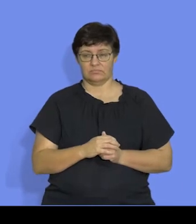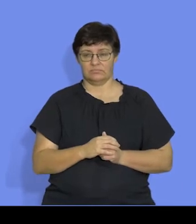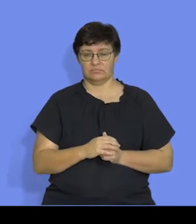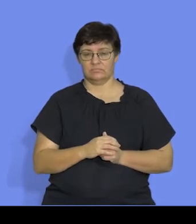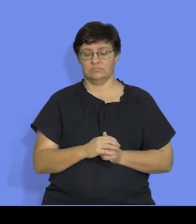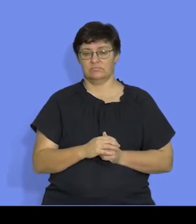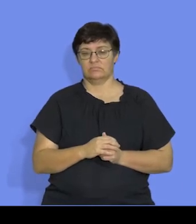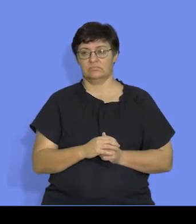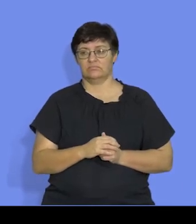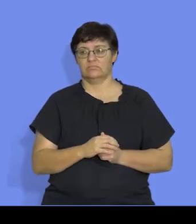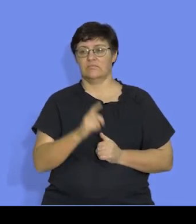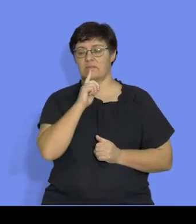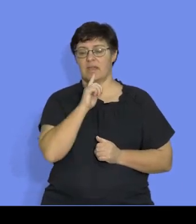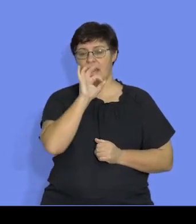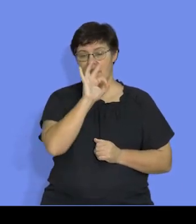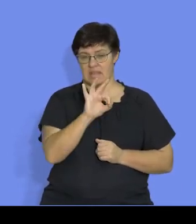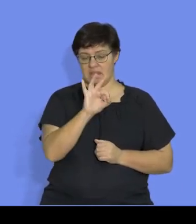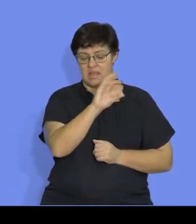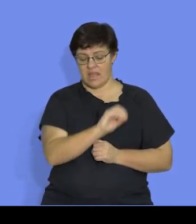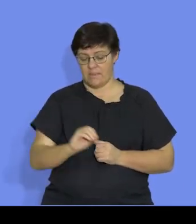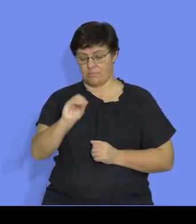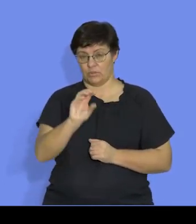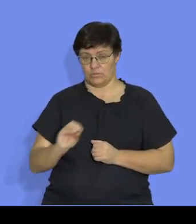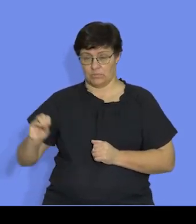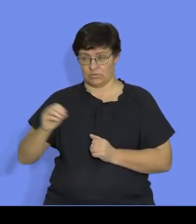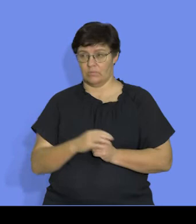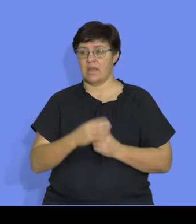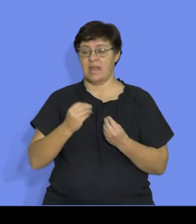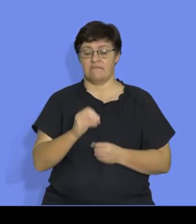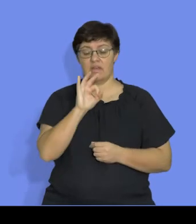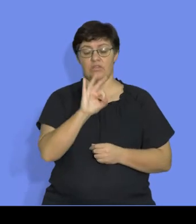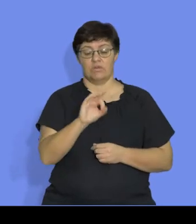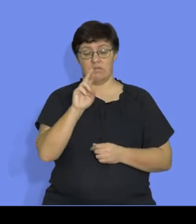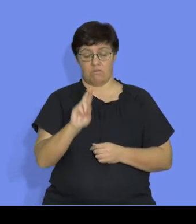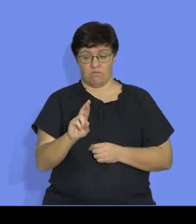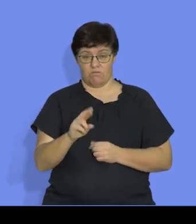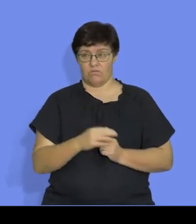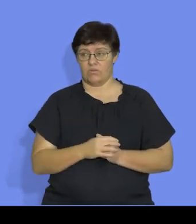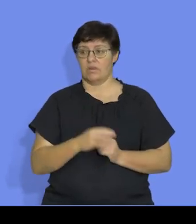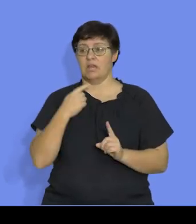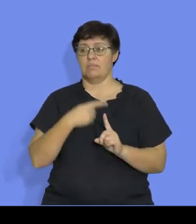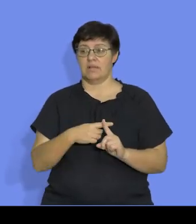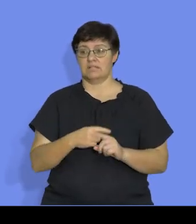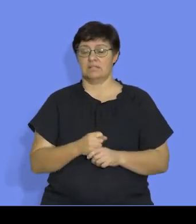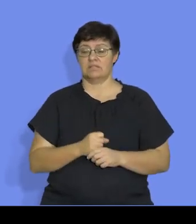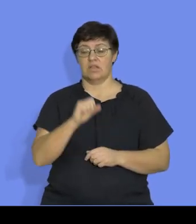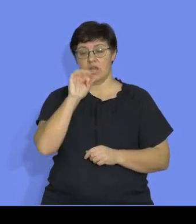I'm substituting in 3 for the A's, I'm going to have 3R